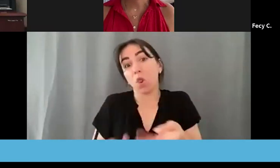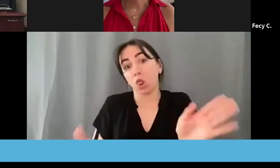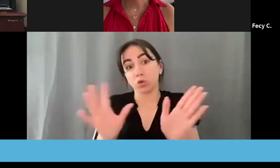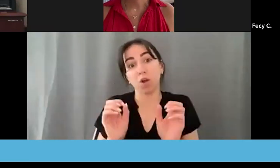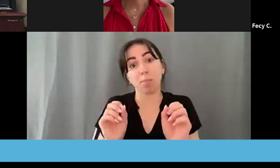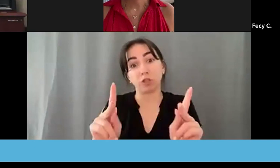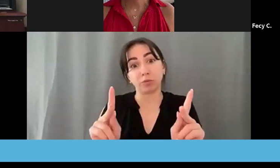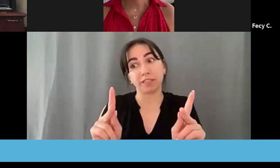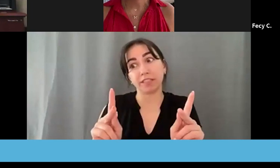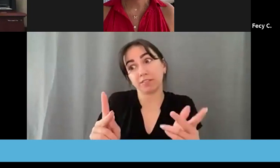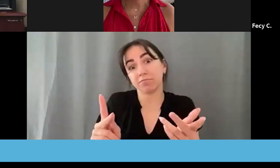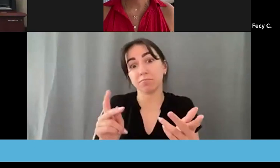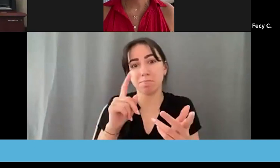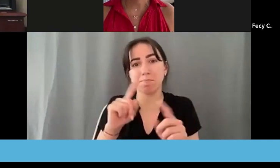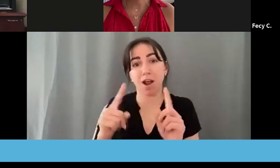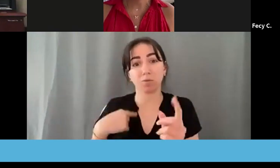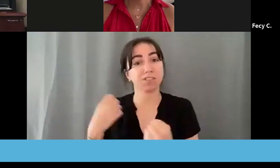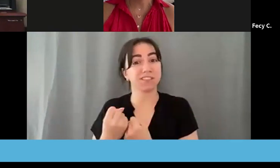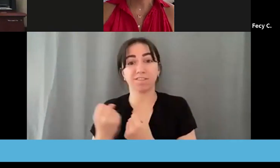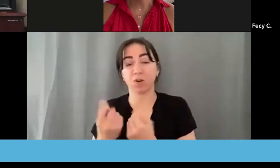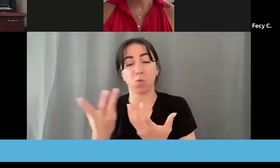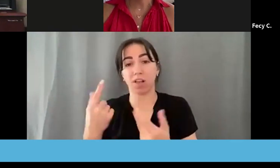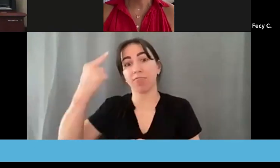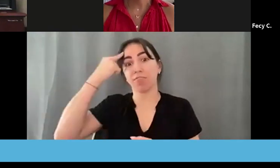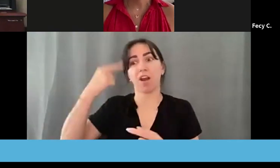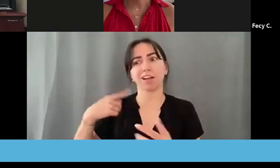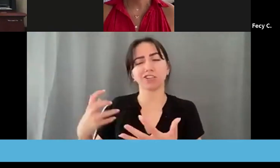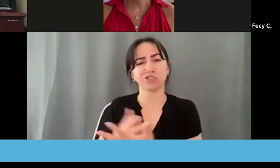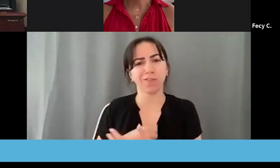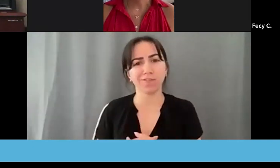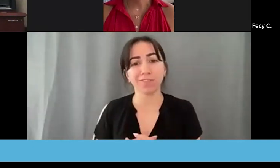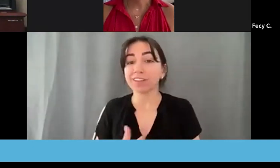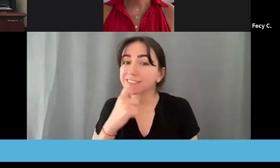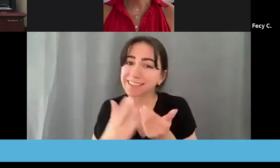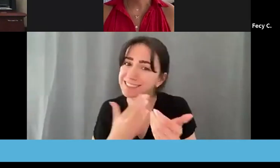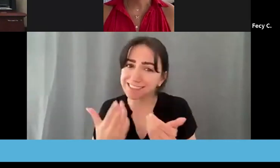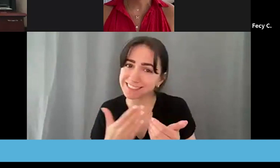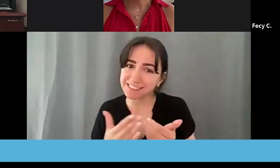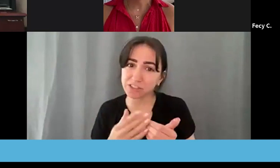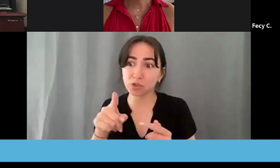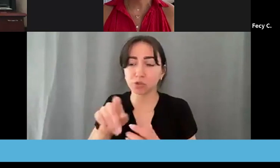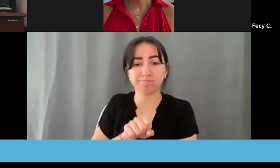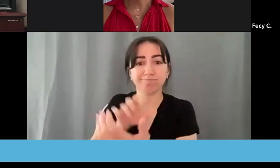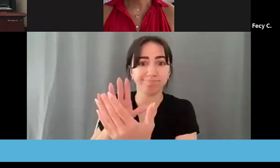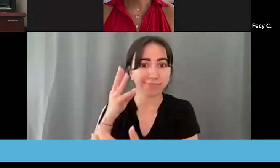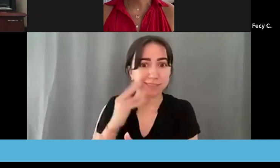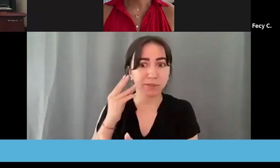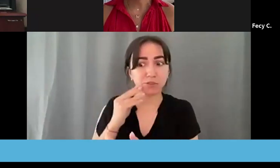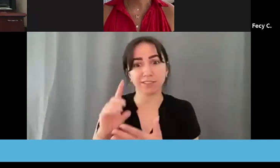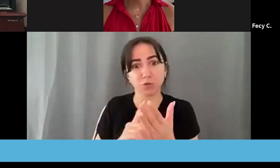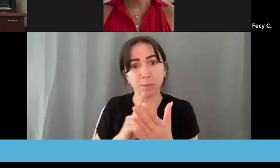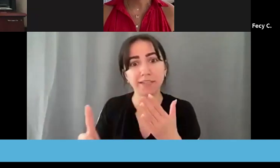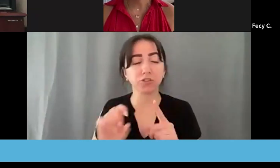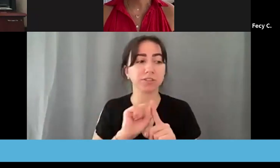to stand by what I knew was right. And so it's not always going to be easy when you're facing either discriminations